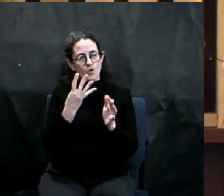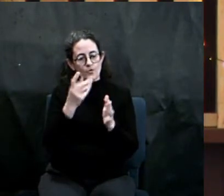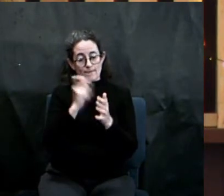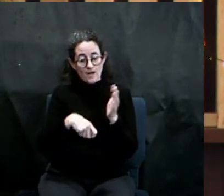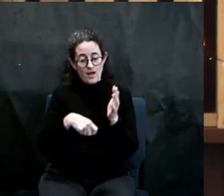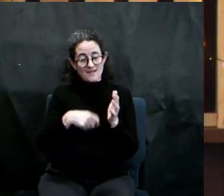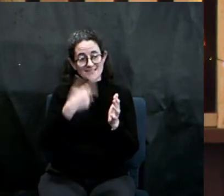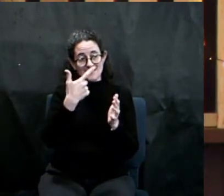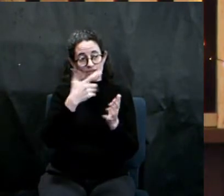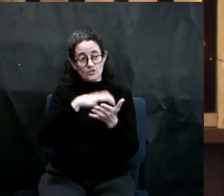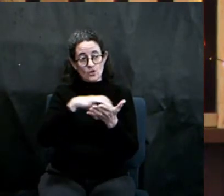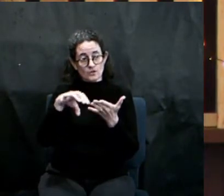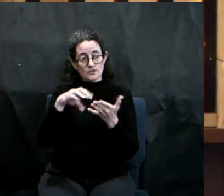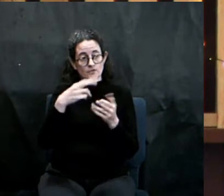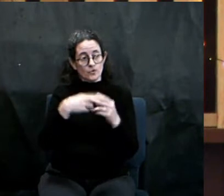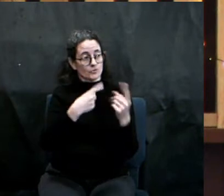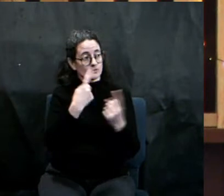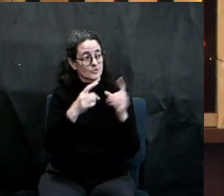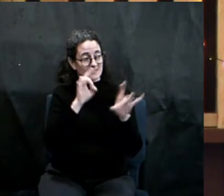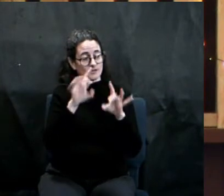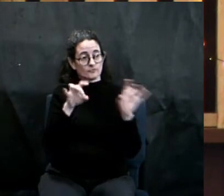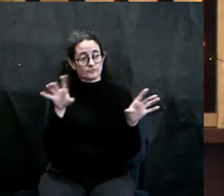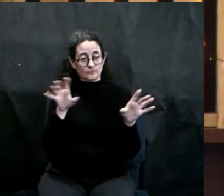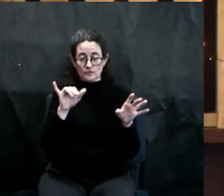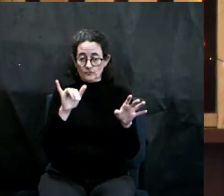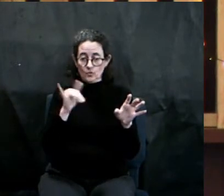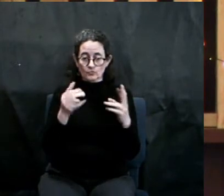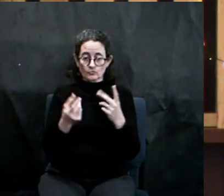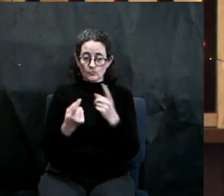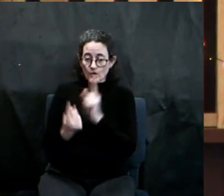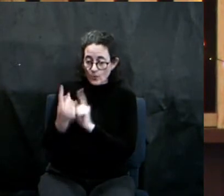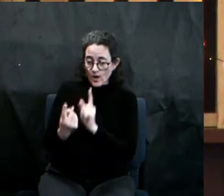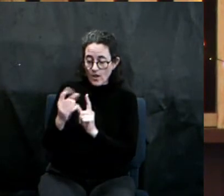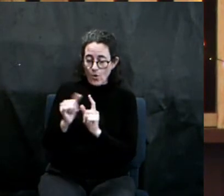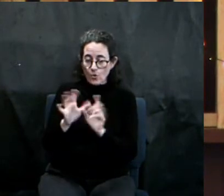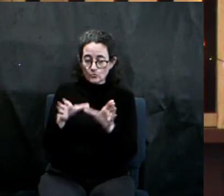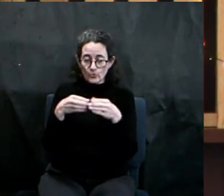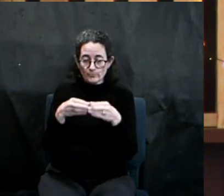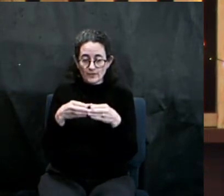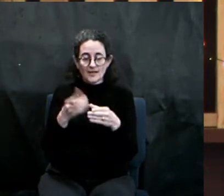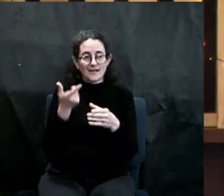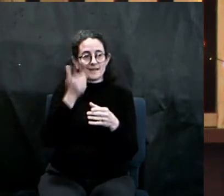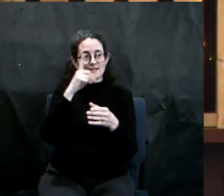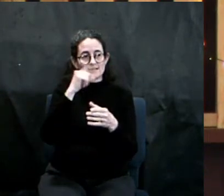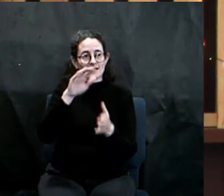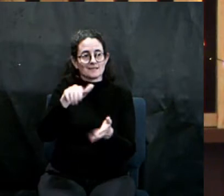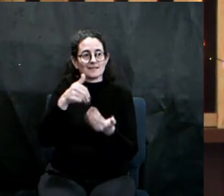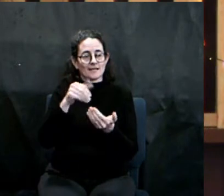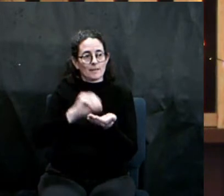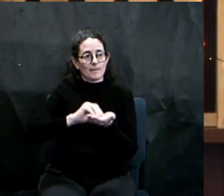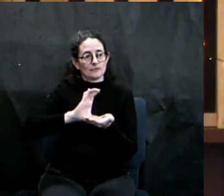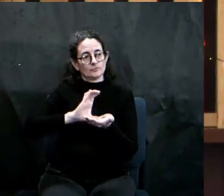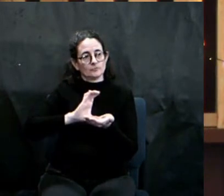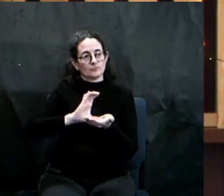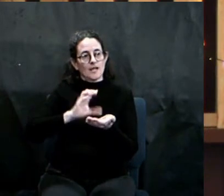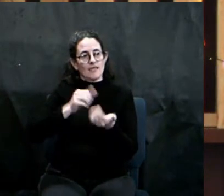individual benefit, for meeting with somebody else, or as part of a small group. Leaders can take a bundle and just note how many and sort out